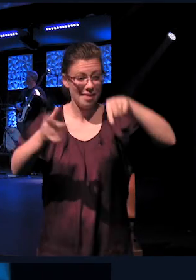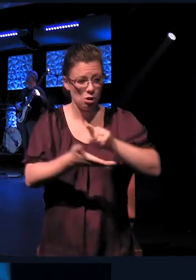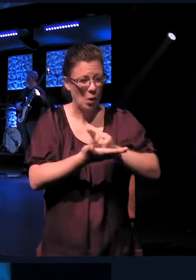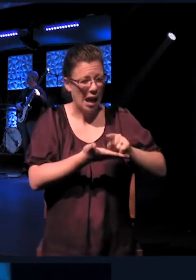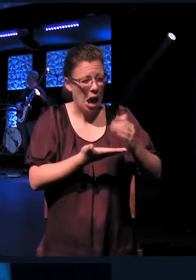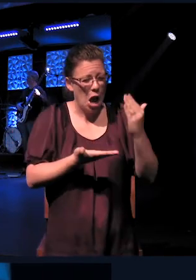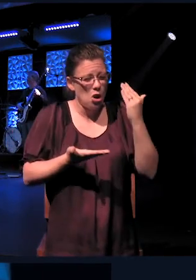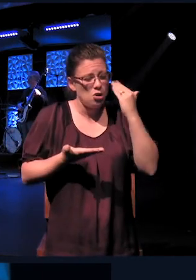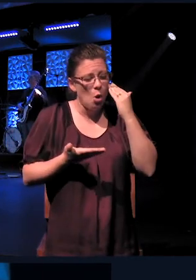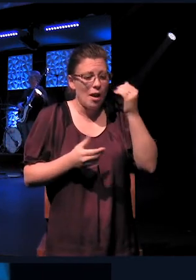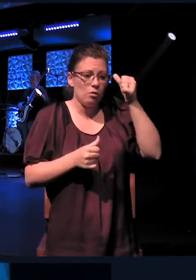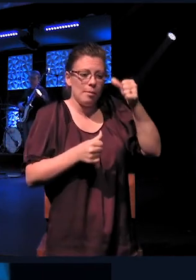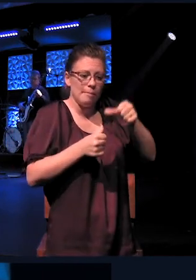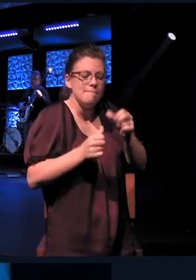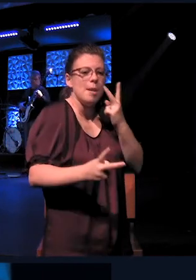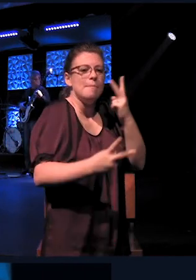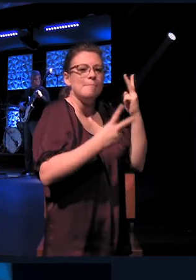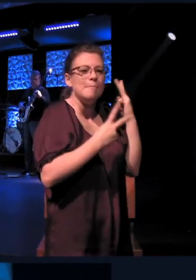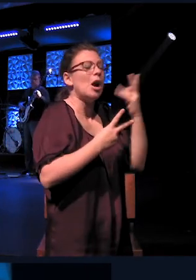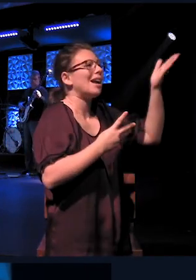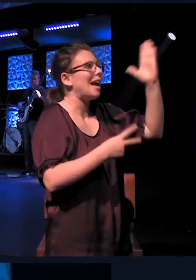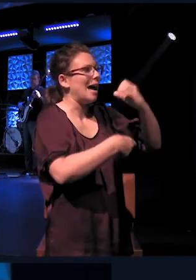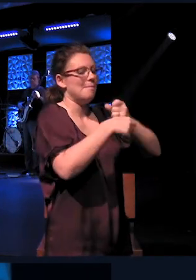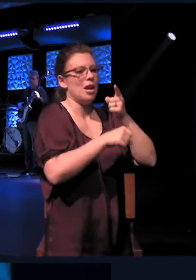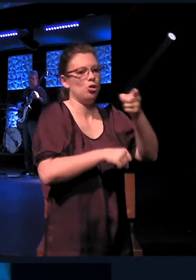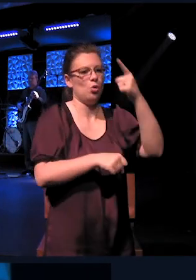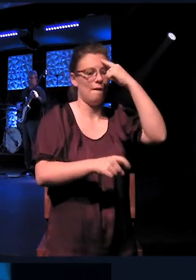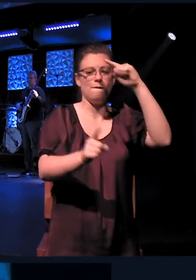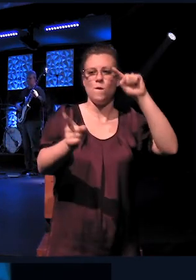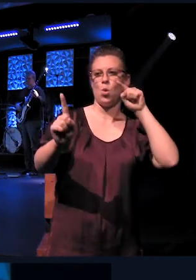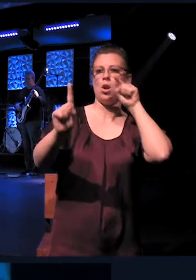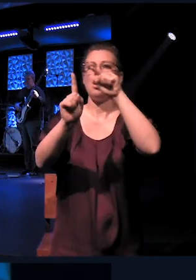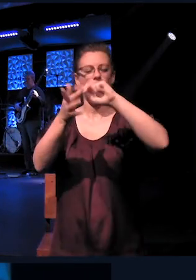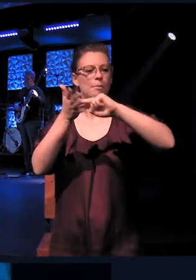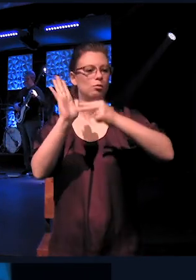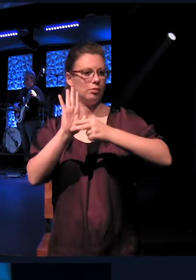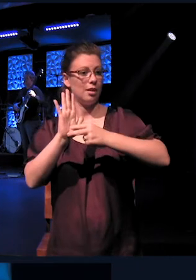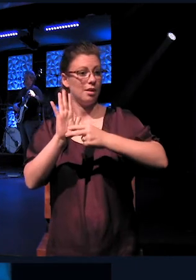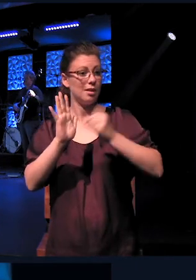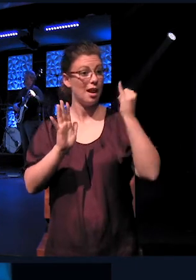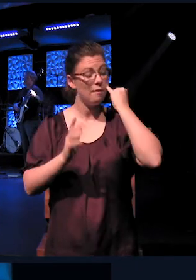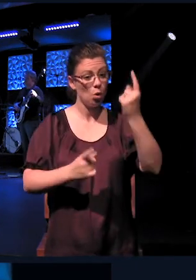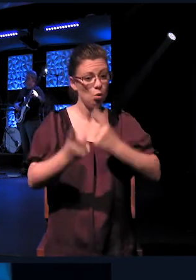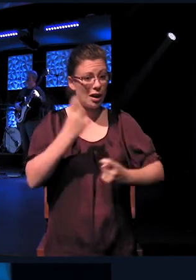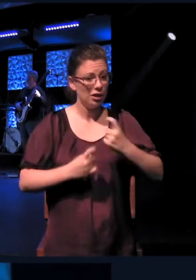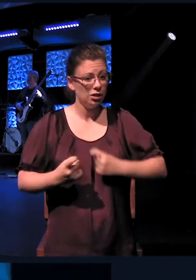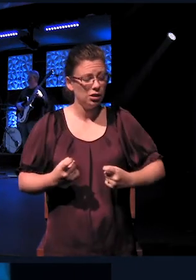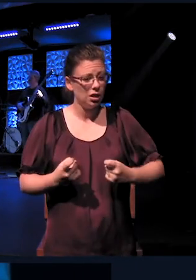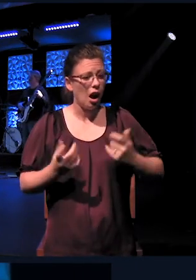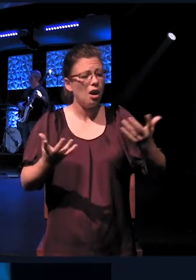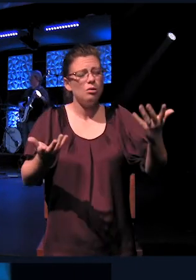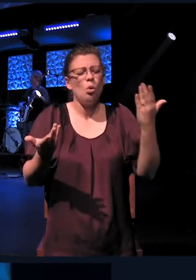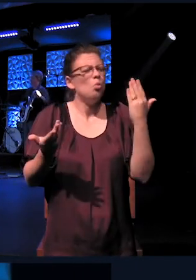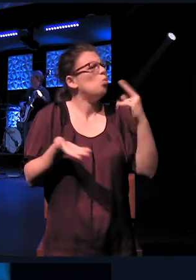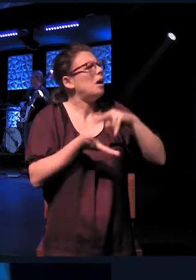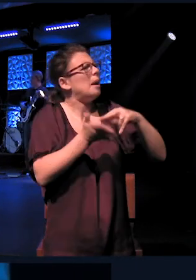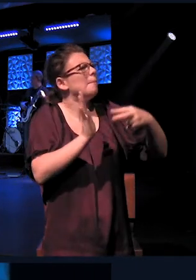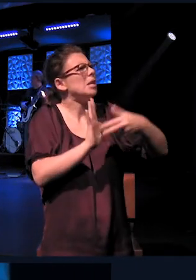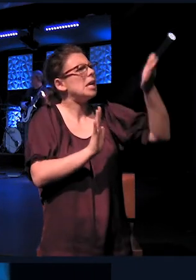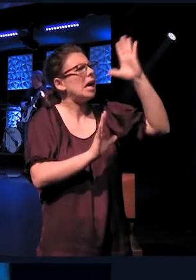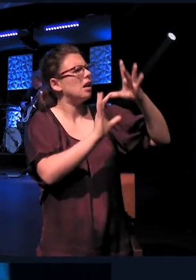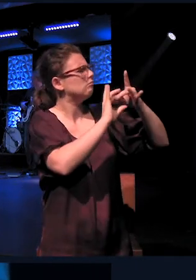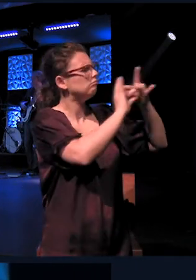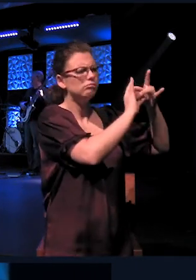were made on purpose for a purpose. If you have any questions about what it means to have a relationship with God or about the Holy Spirit or how